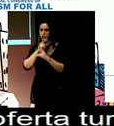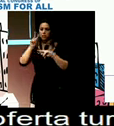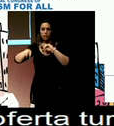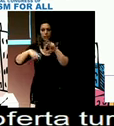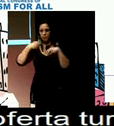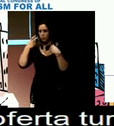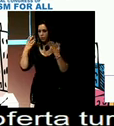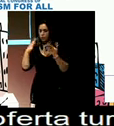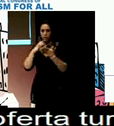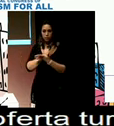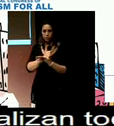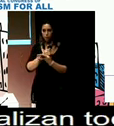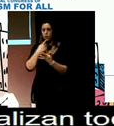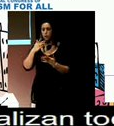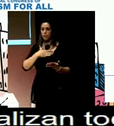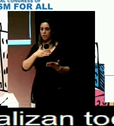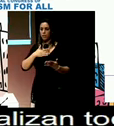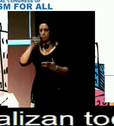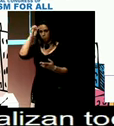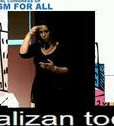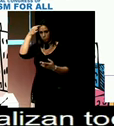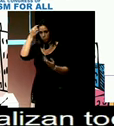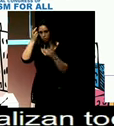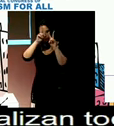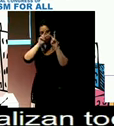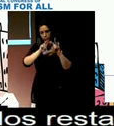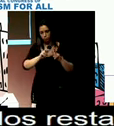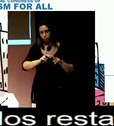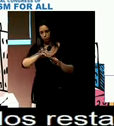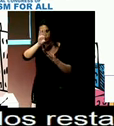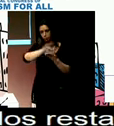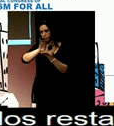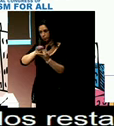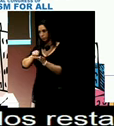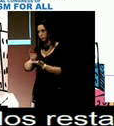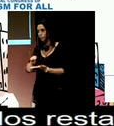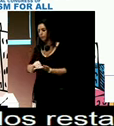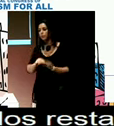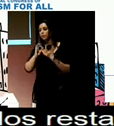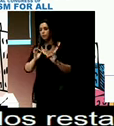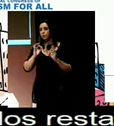the hotels, all the restaurants, and all the cultural heritage.